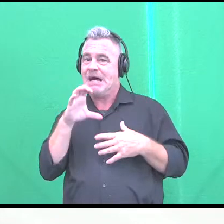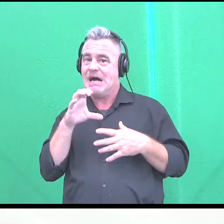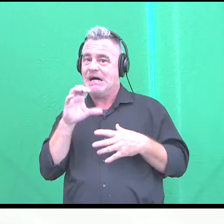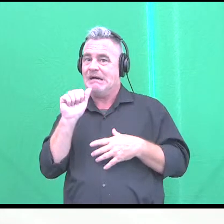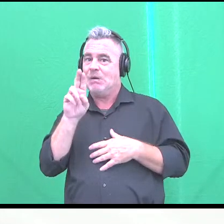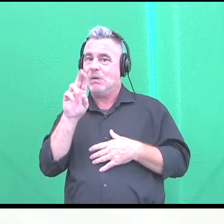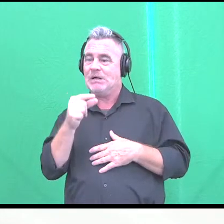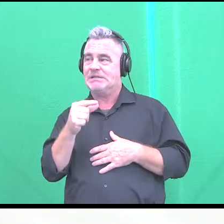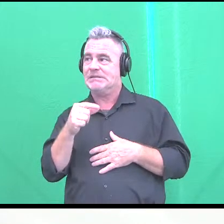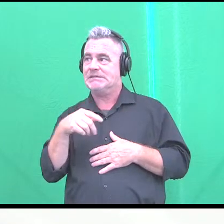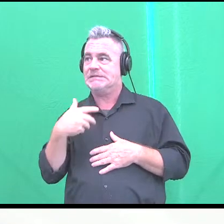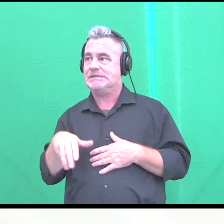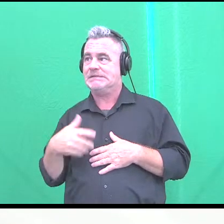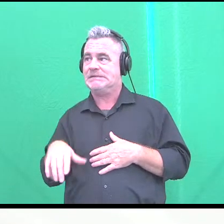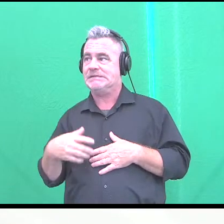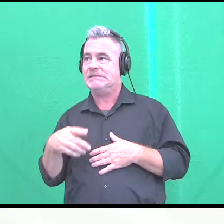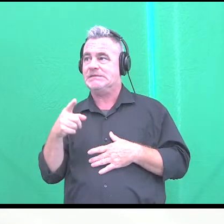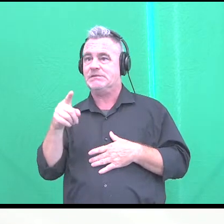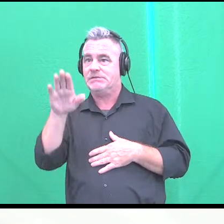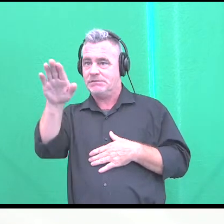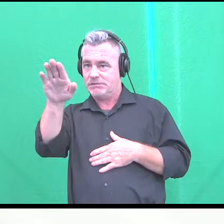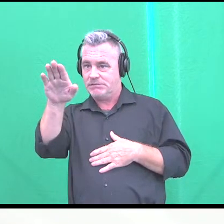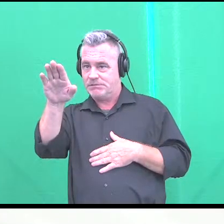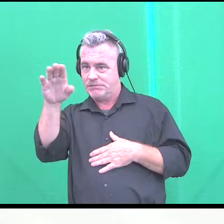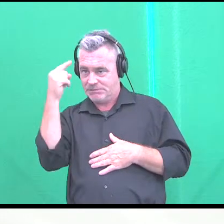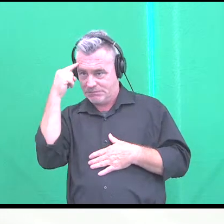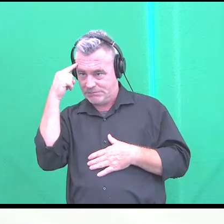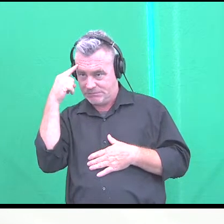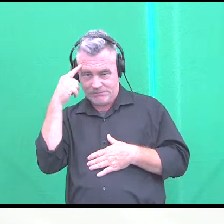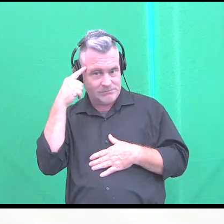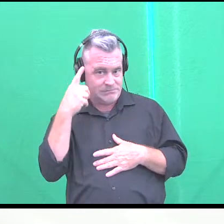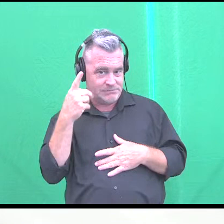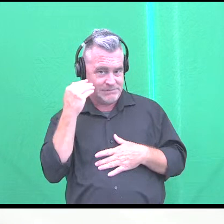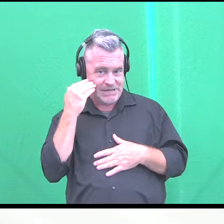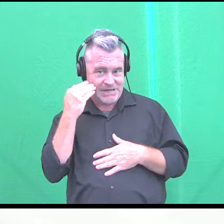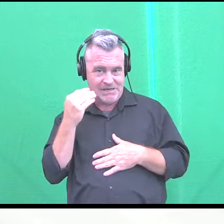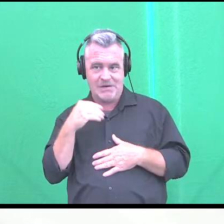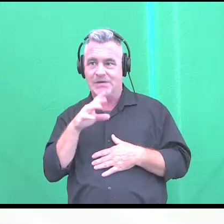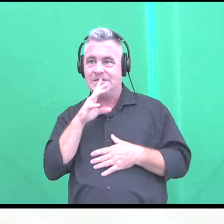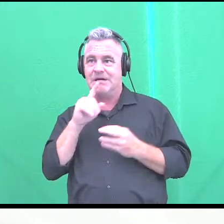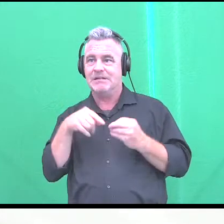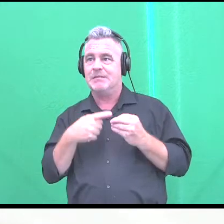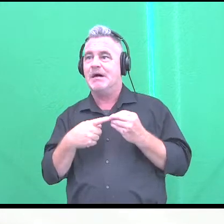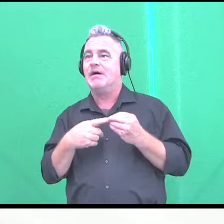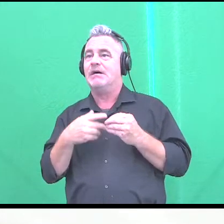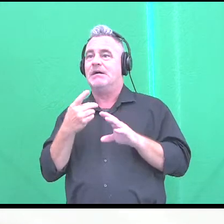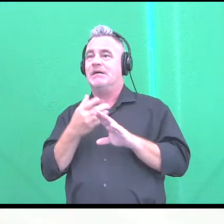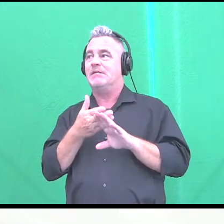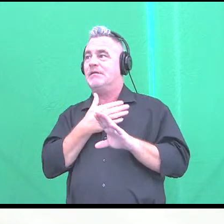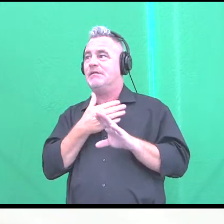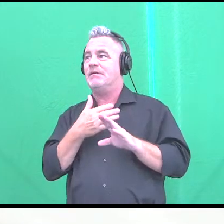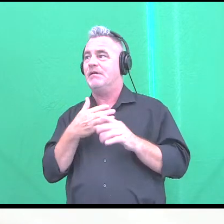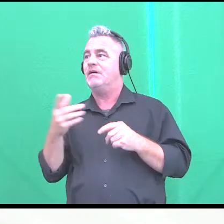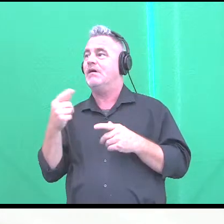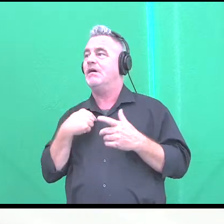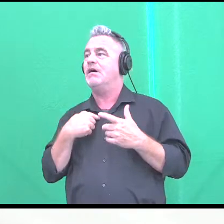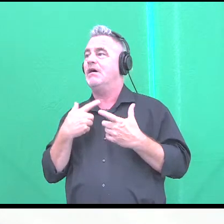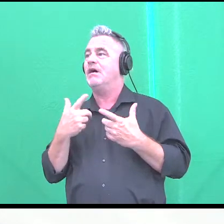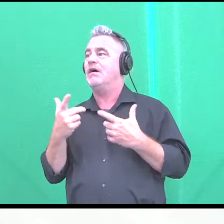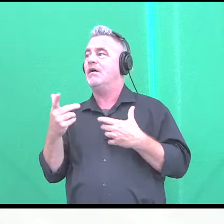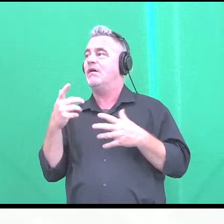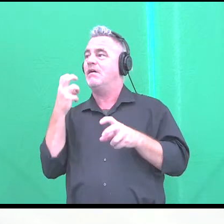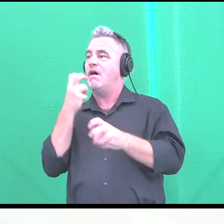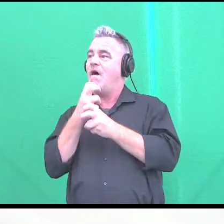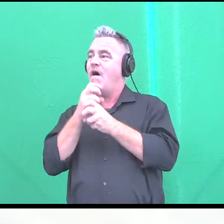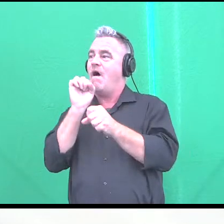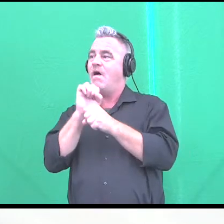August. Just wanting to keep that fresh in your minds. I know I spent a lot of time talking about it last time. I would like to take a moment to thank the district for the hard